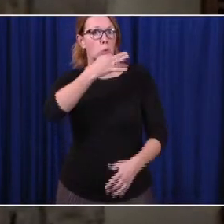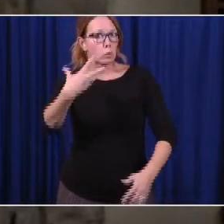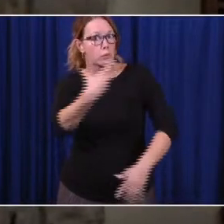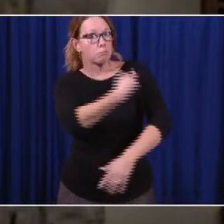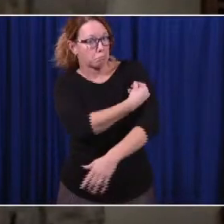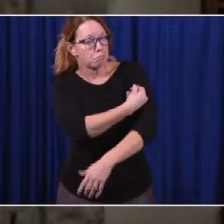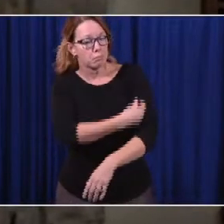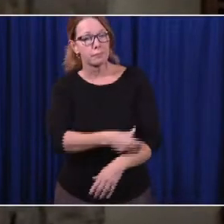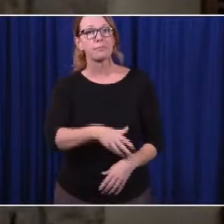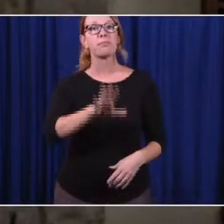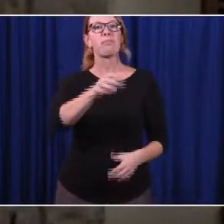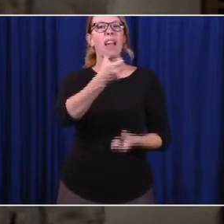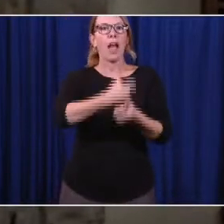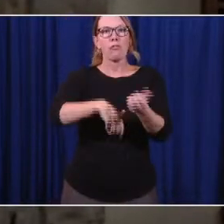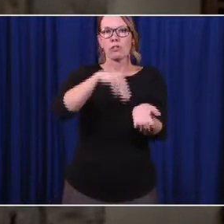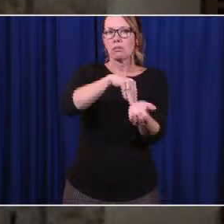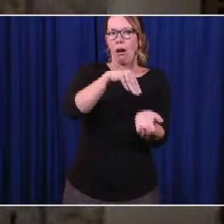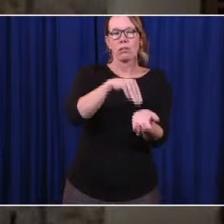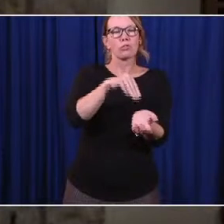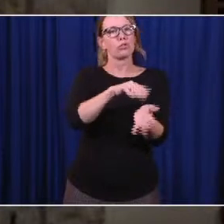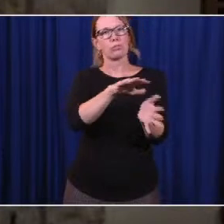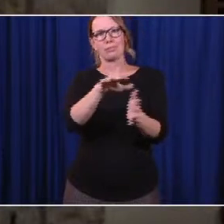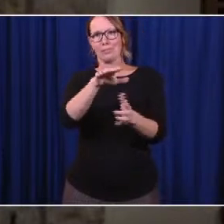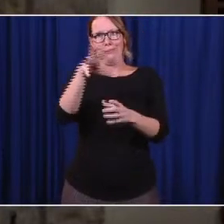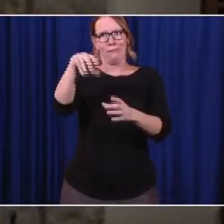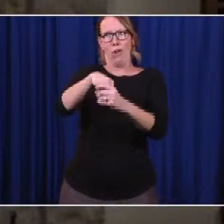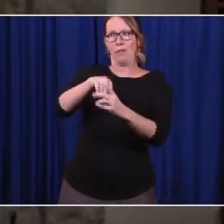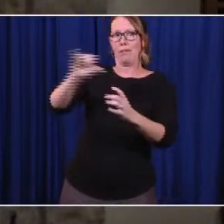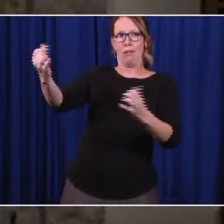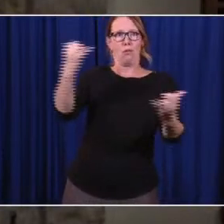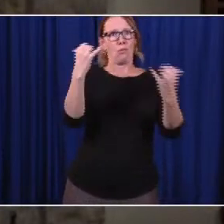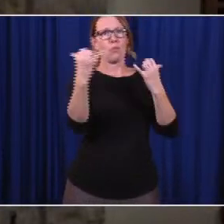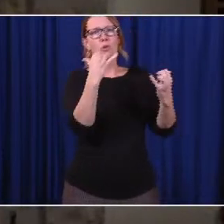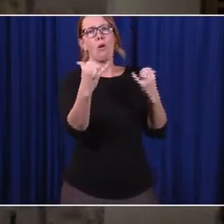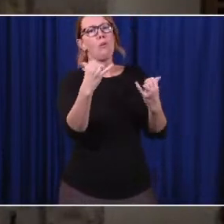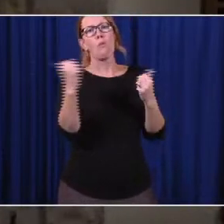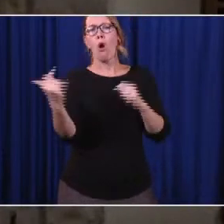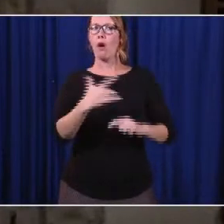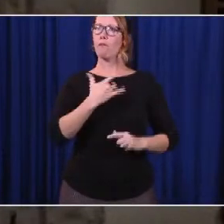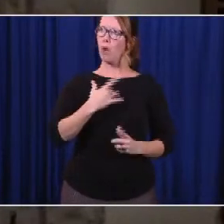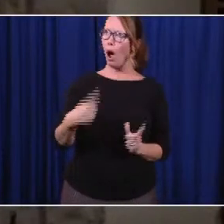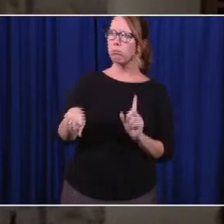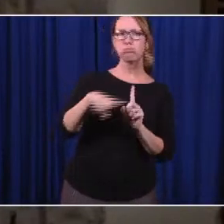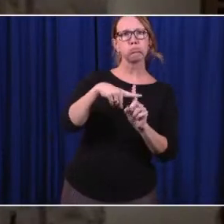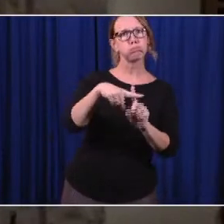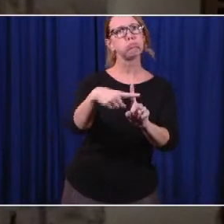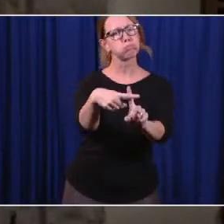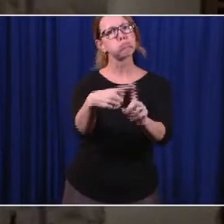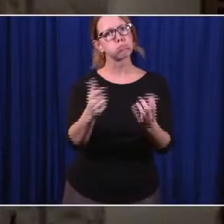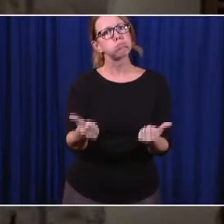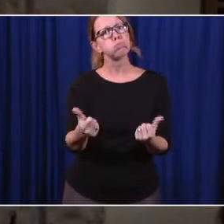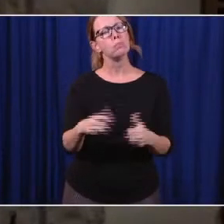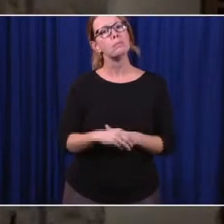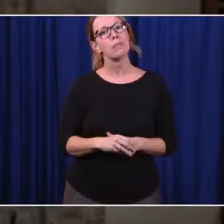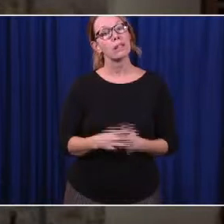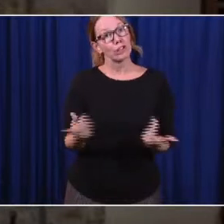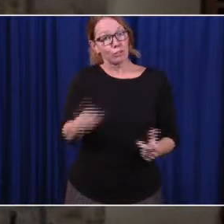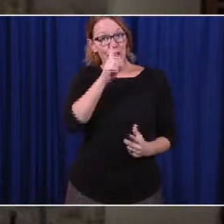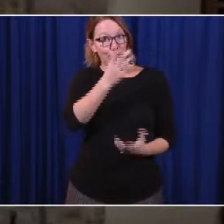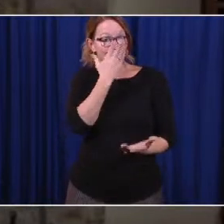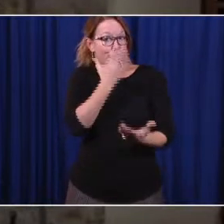Every doctor, Dr. Fauci and others who were on the call were all very optimistic. So it was, as I said, it was a happy